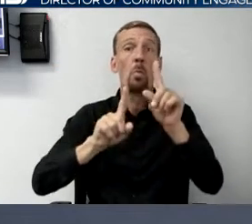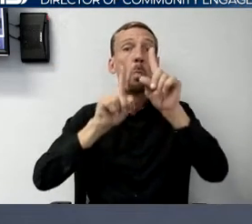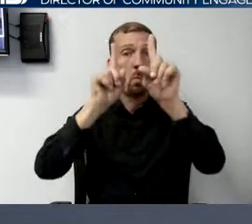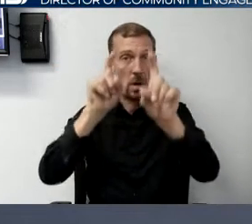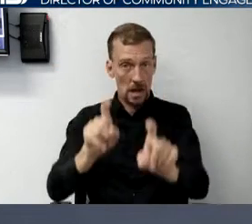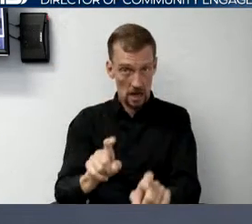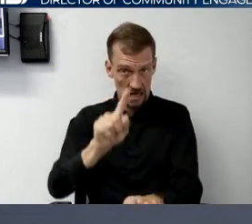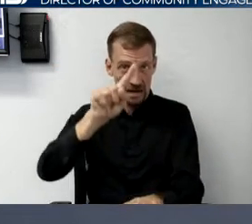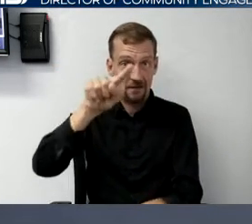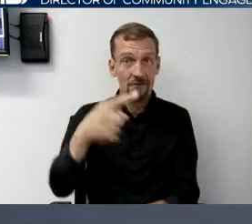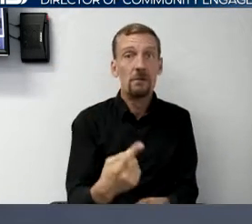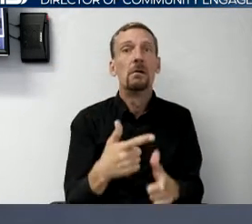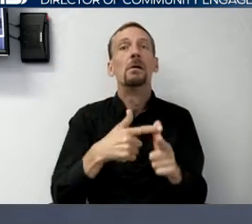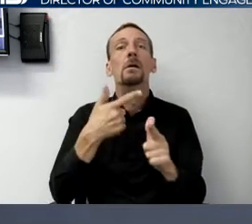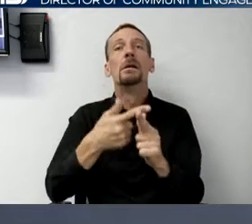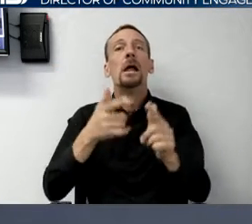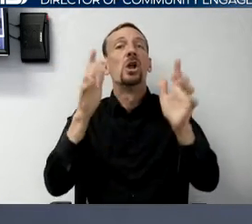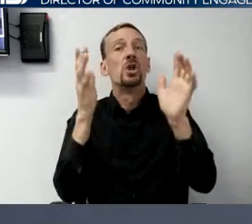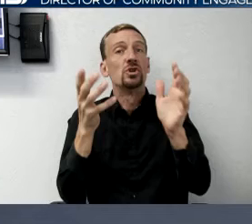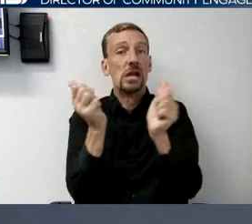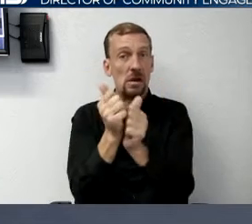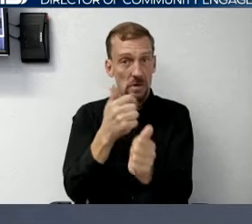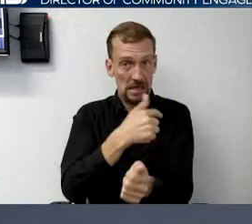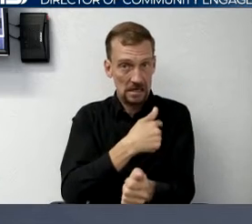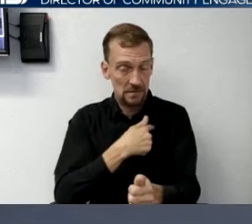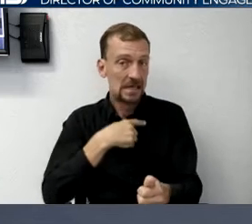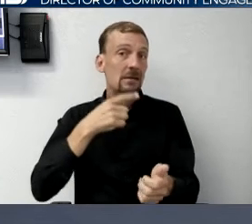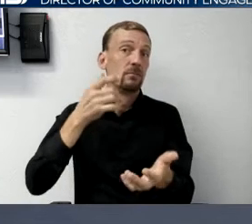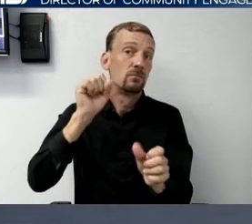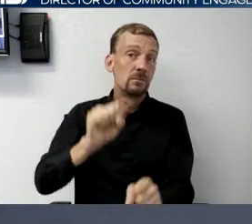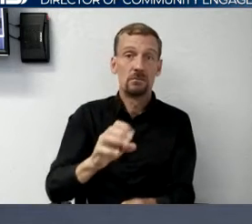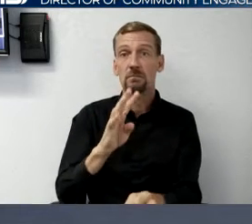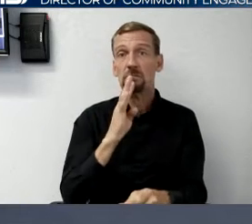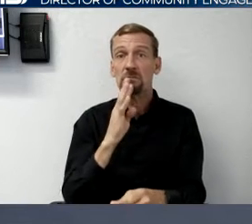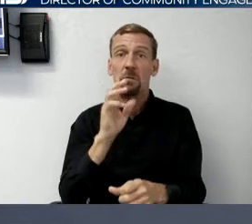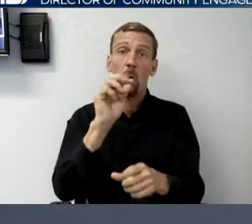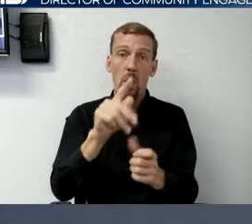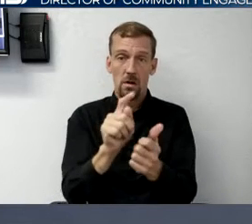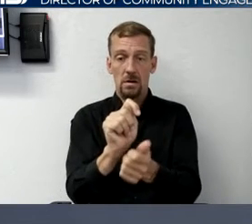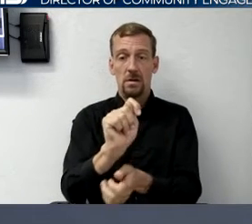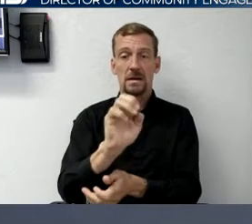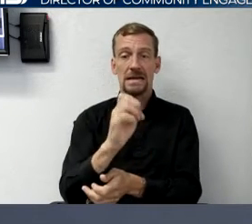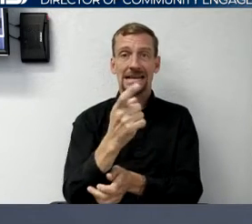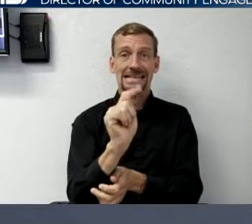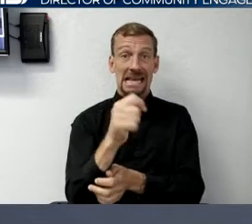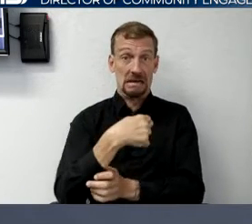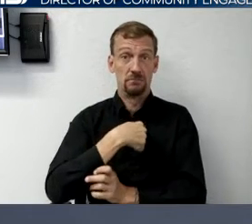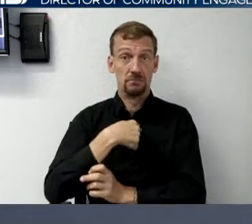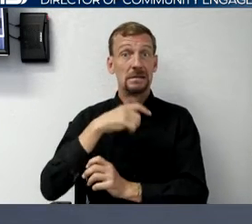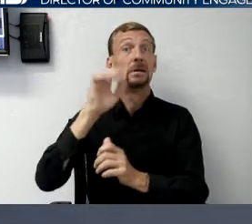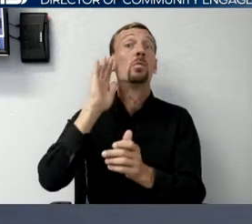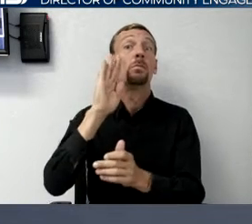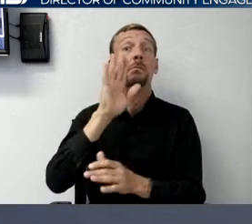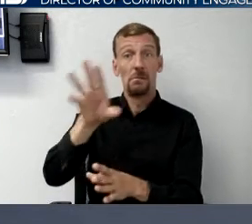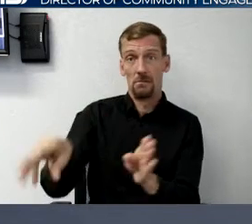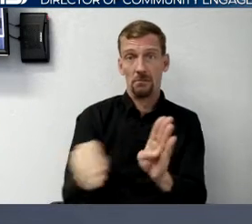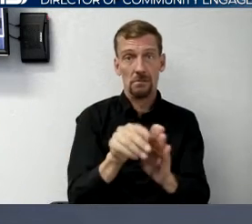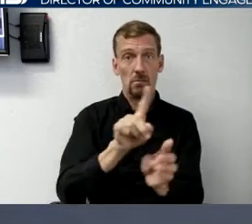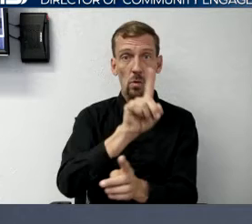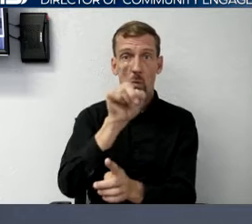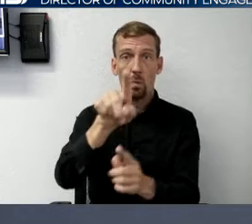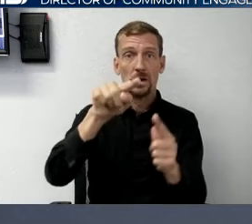every week, you can chat us, you can email me, you can text me, and we add those questions into the discussion. Then